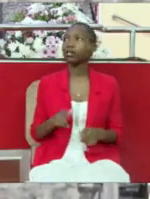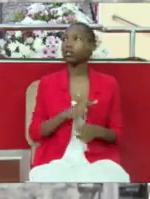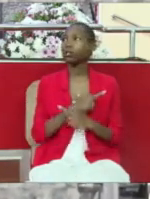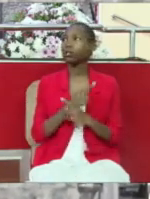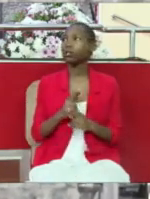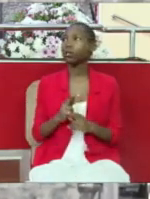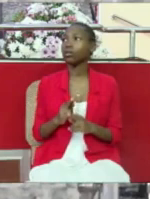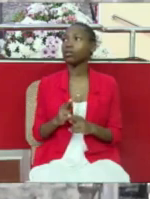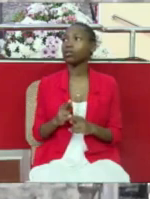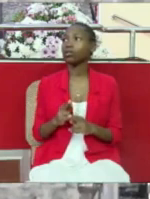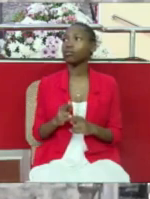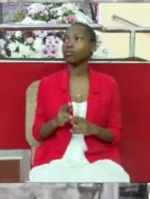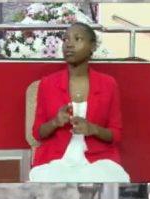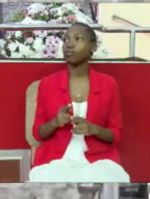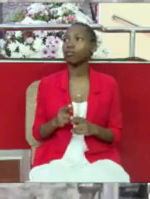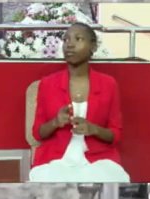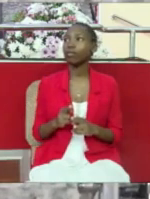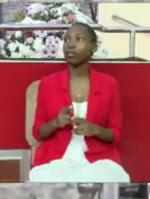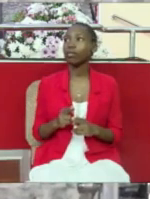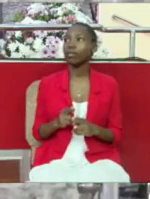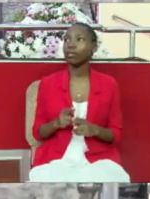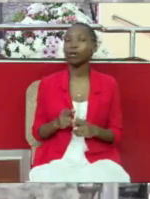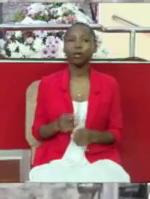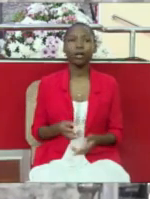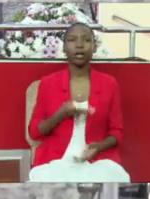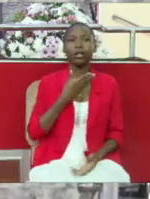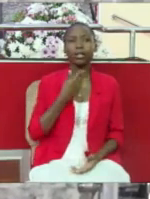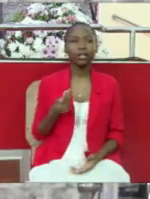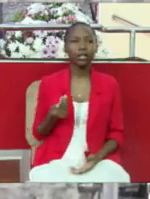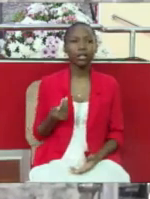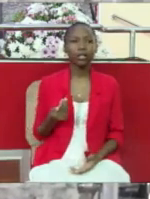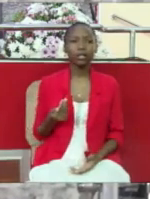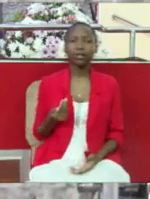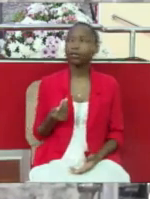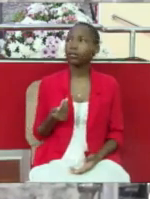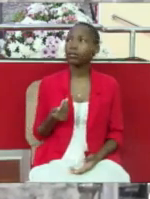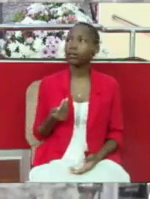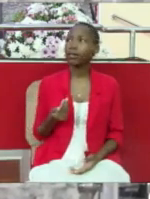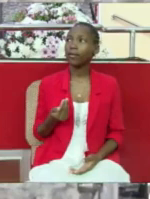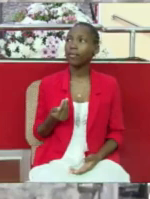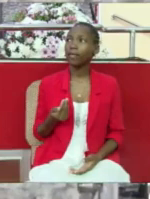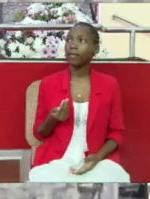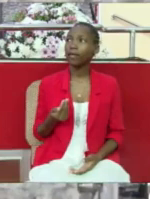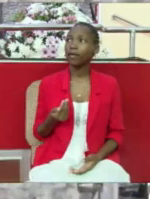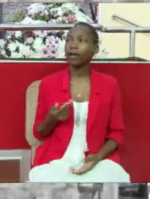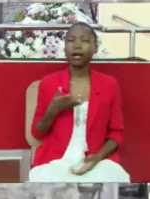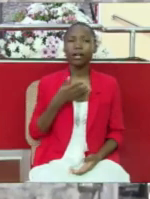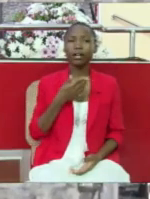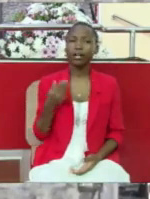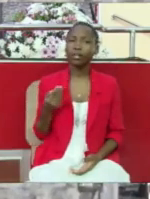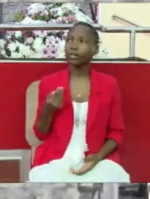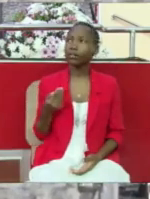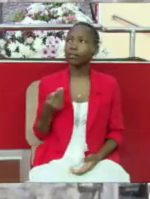nini kimekutawala? Has it been a need of acceptance? Je, imekuwa ni hali ya kuhitaji? A need of acquisition? Upate?